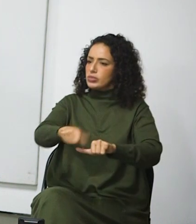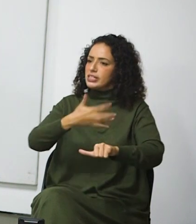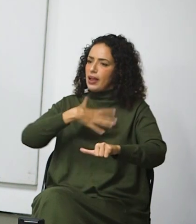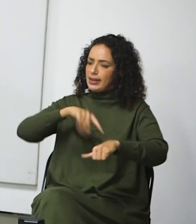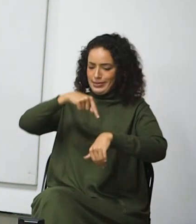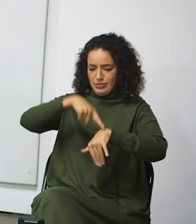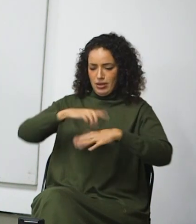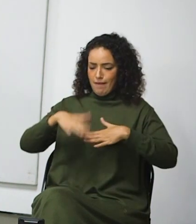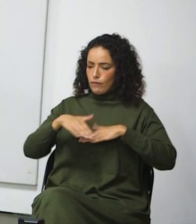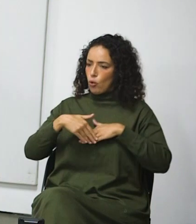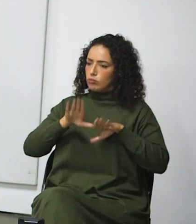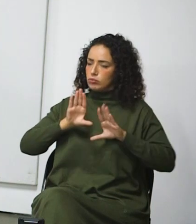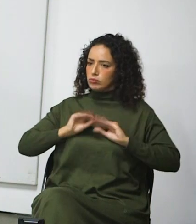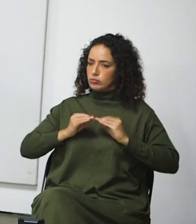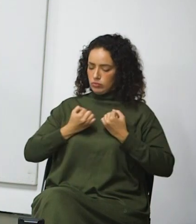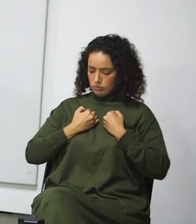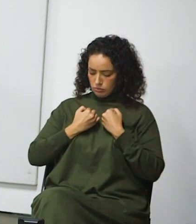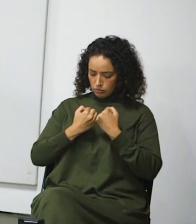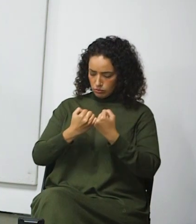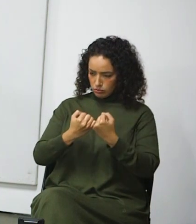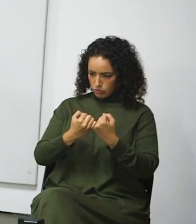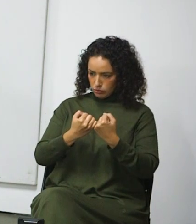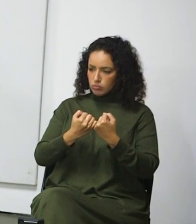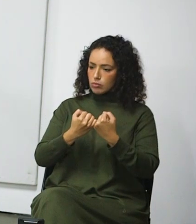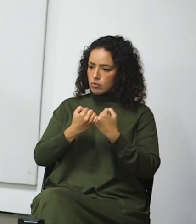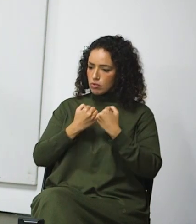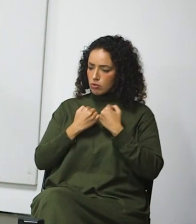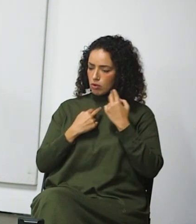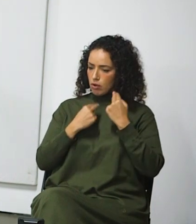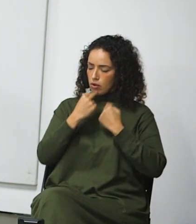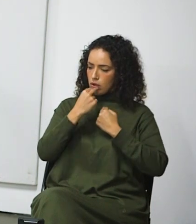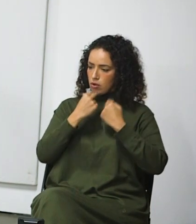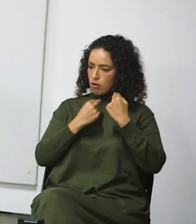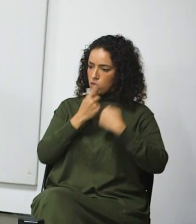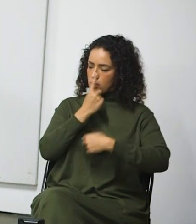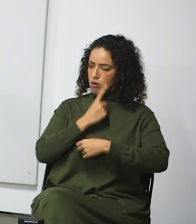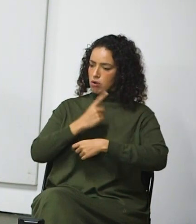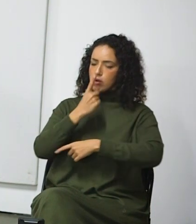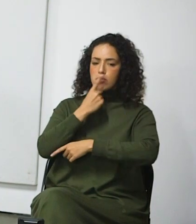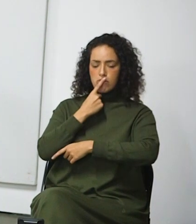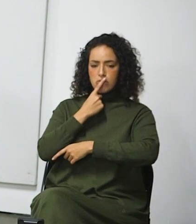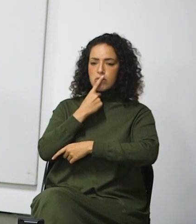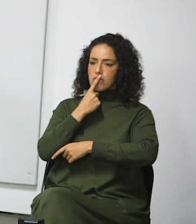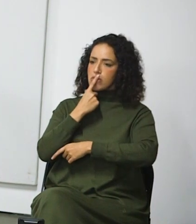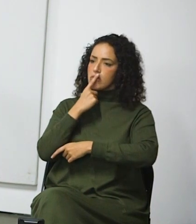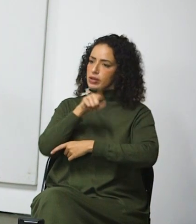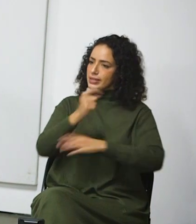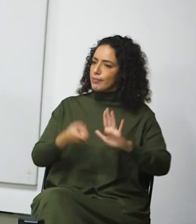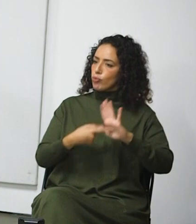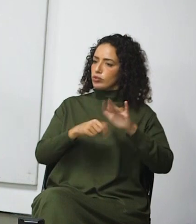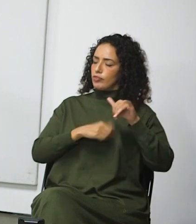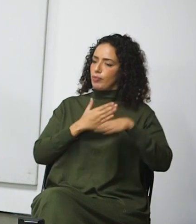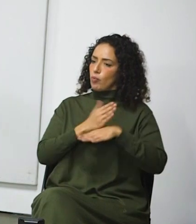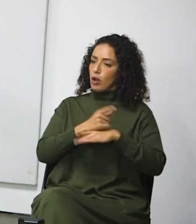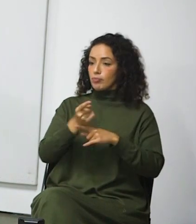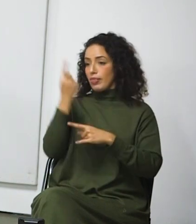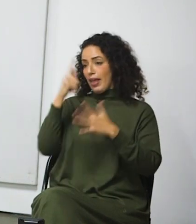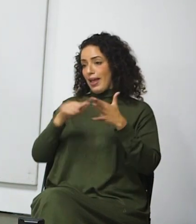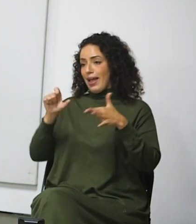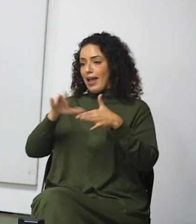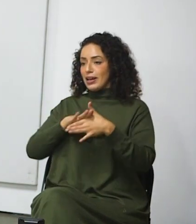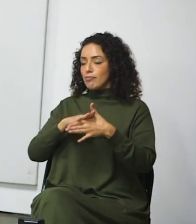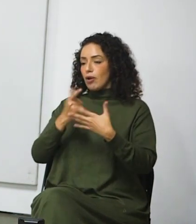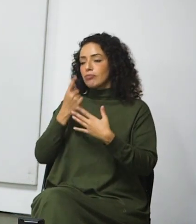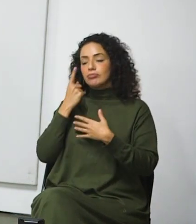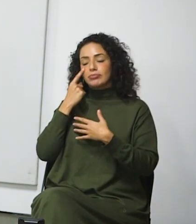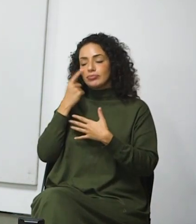really nice. So there you go, Embassy. They're here in Edinburgh. Do check them out. Amazing. Thank you